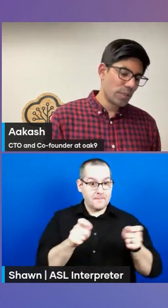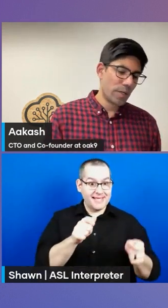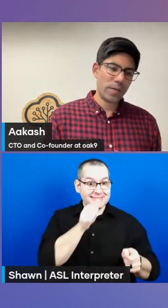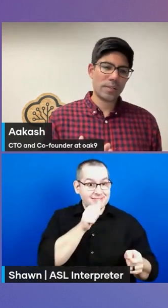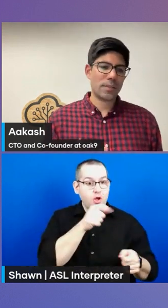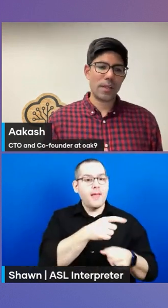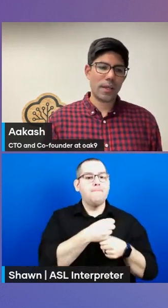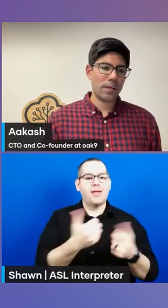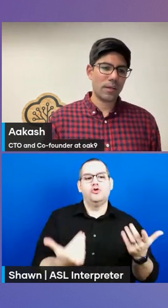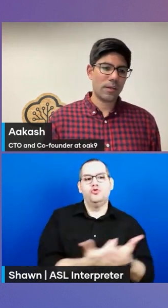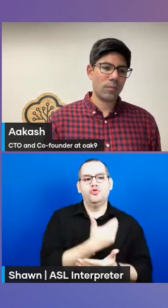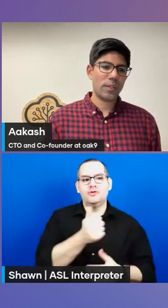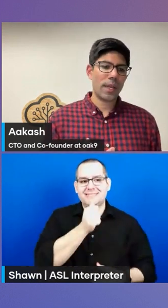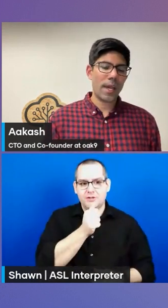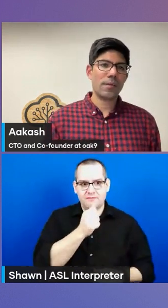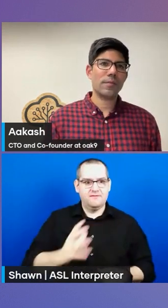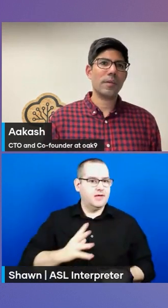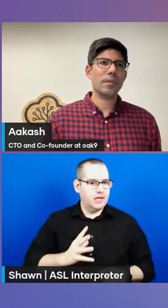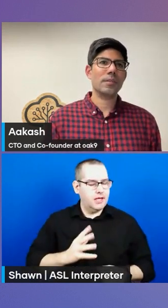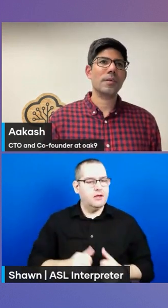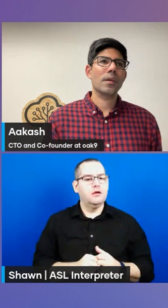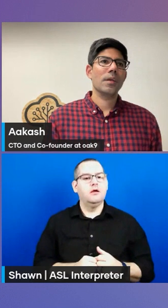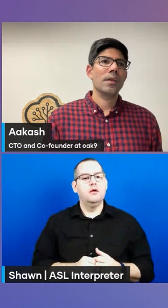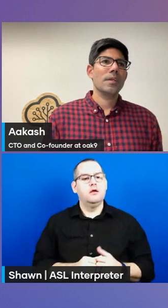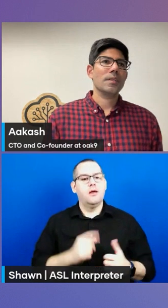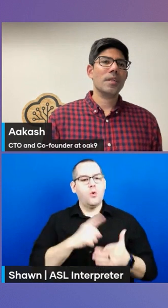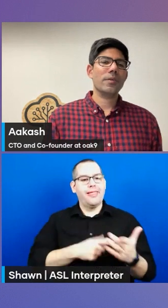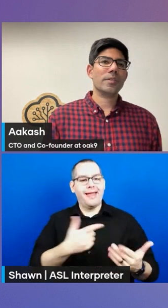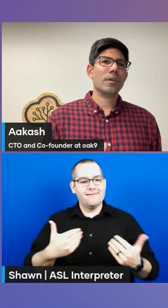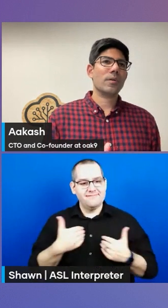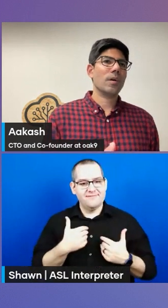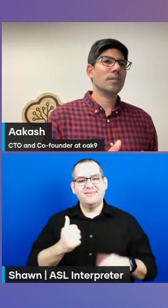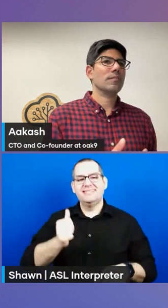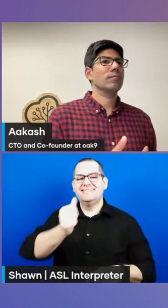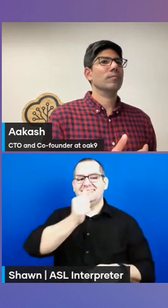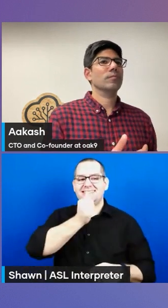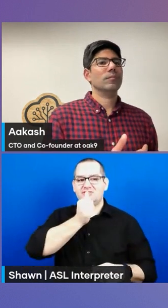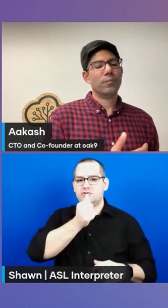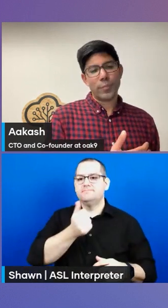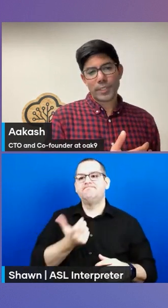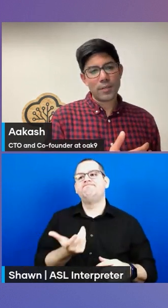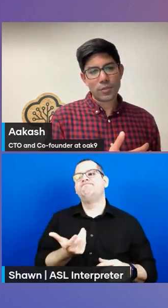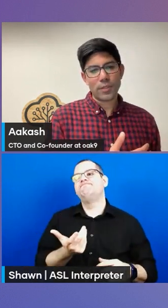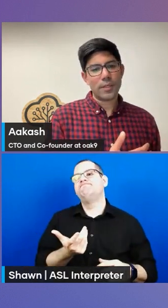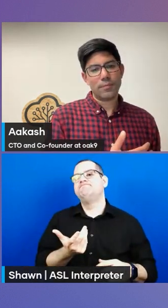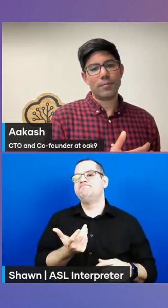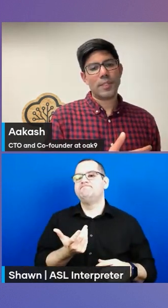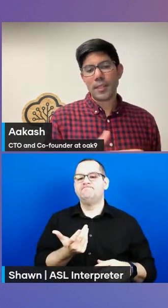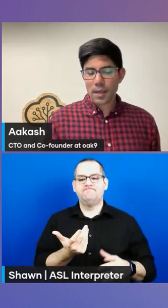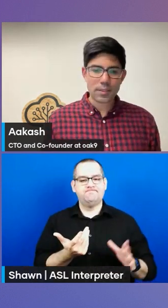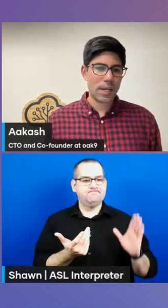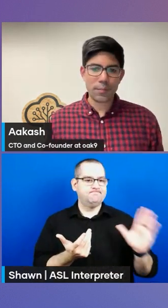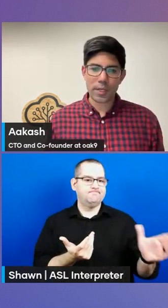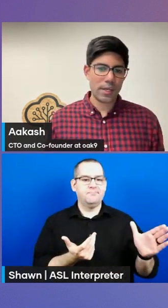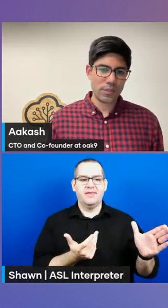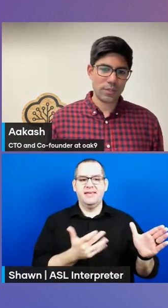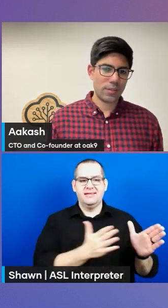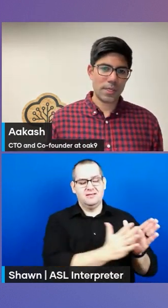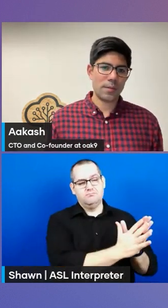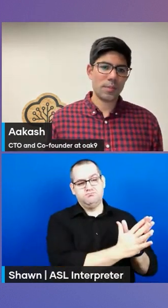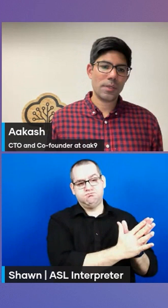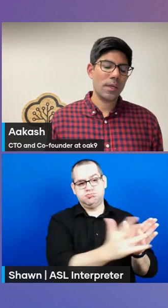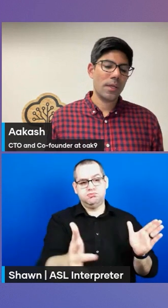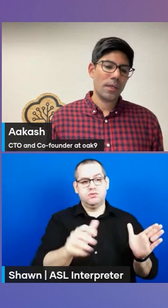create new secrets. And what they have is secrets across potentially 10,000